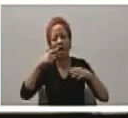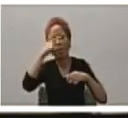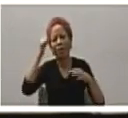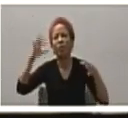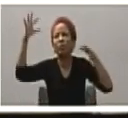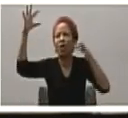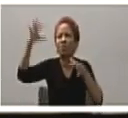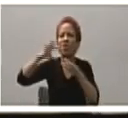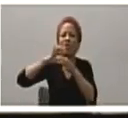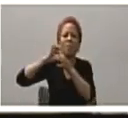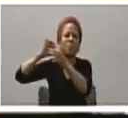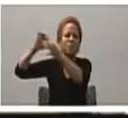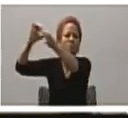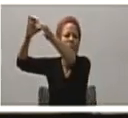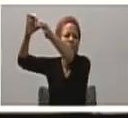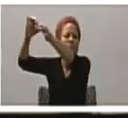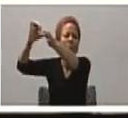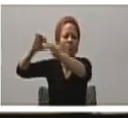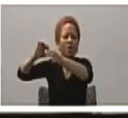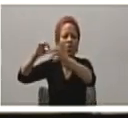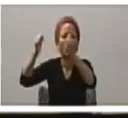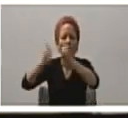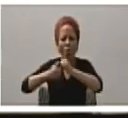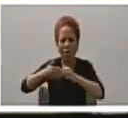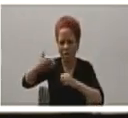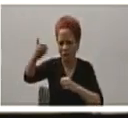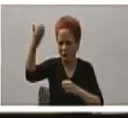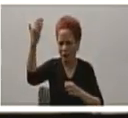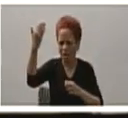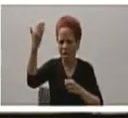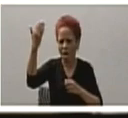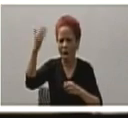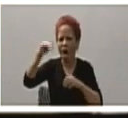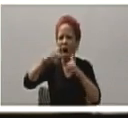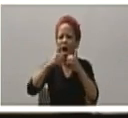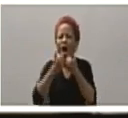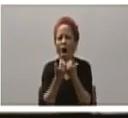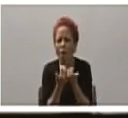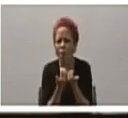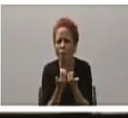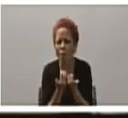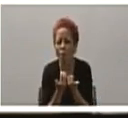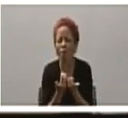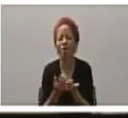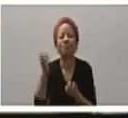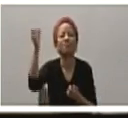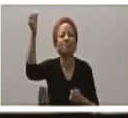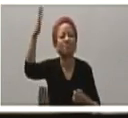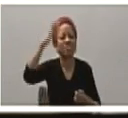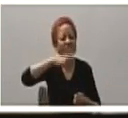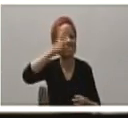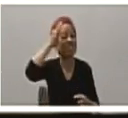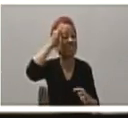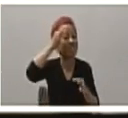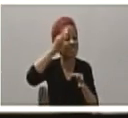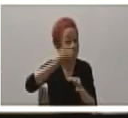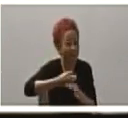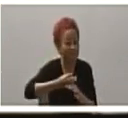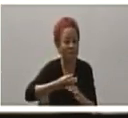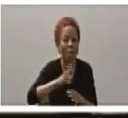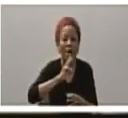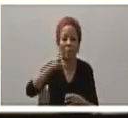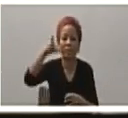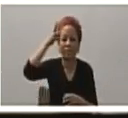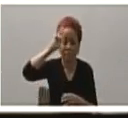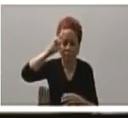church. We enter in the Lord through the grace of faith in baptism, but we